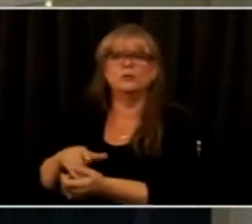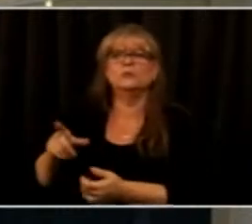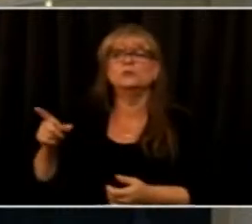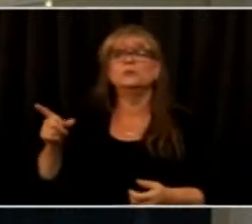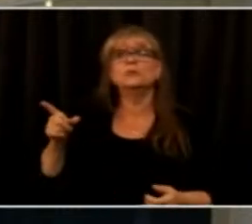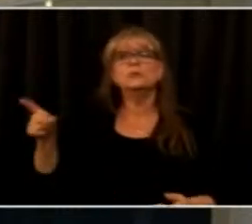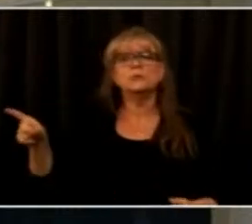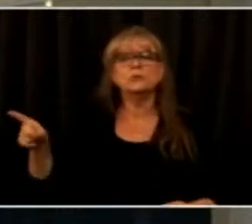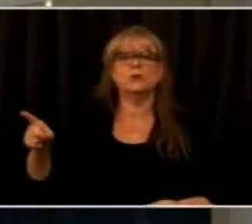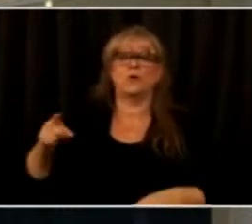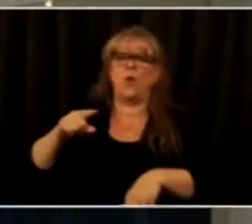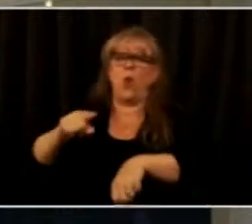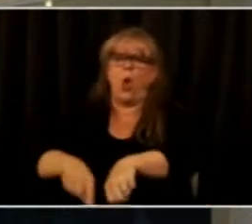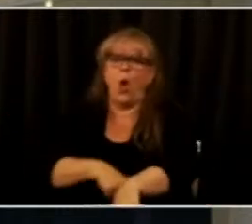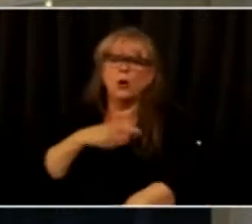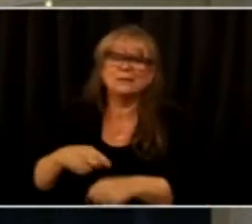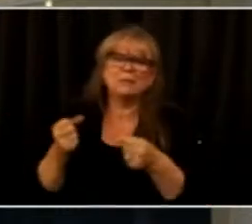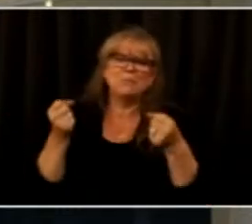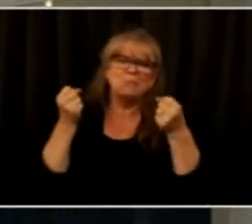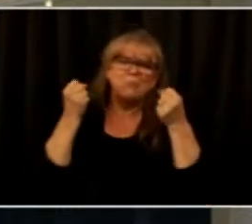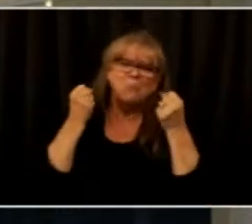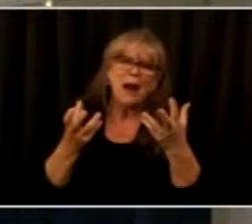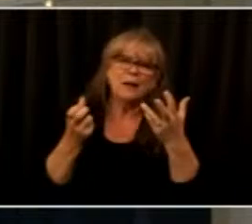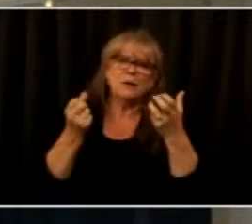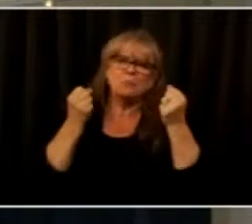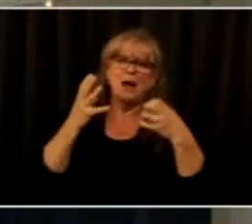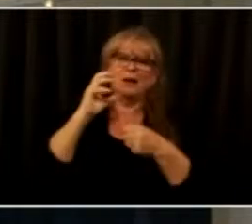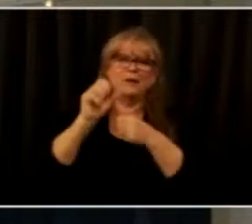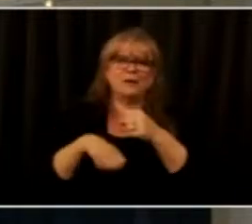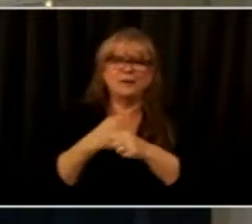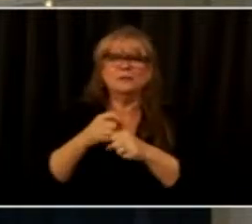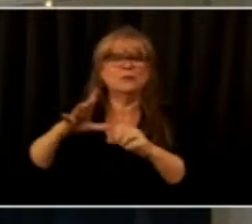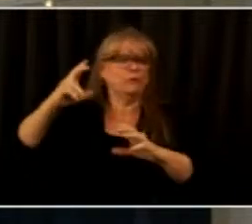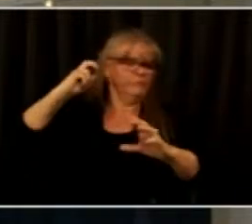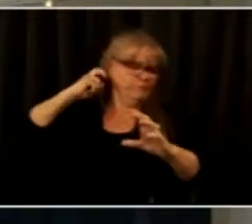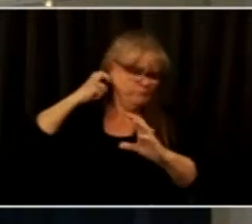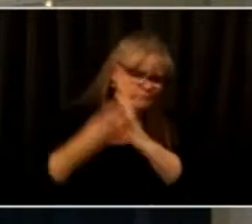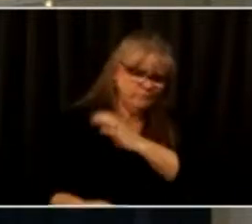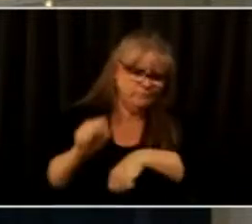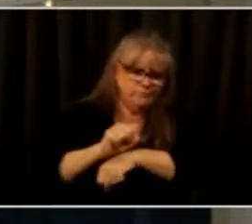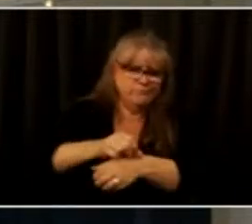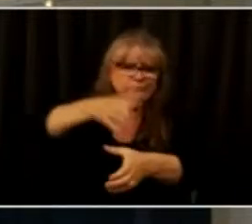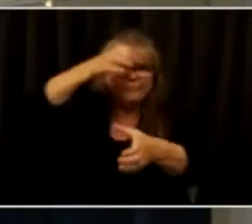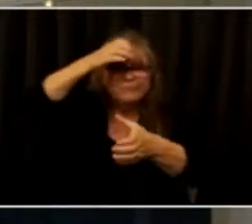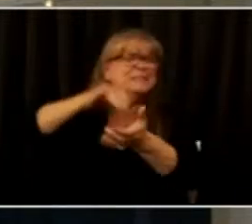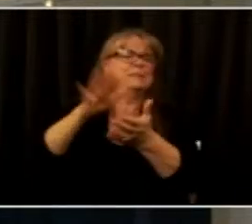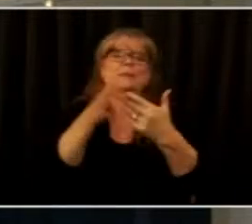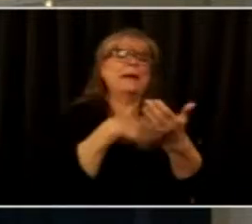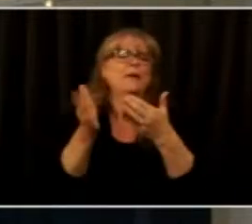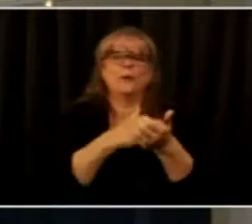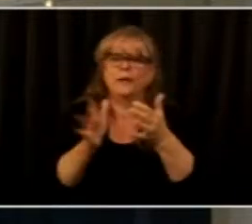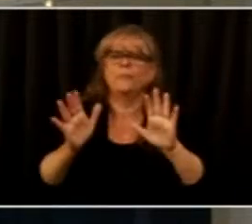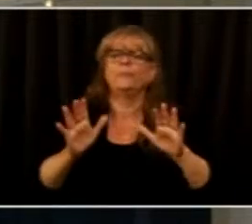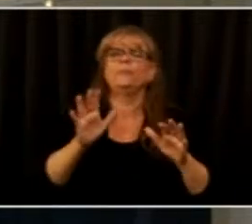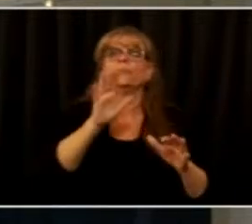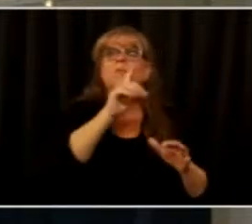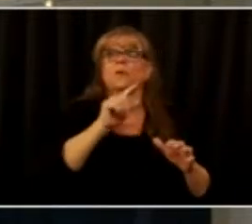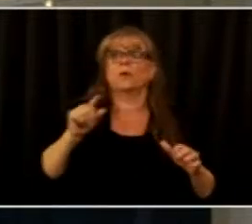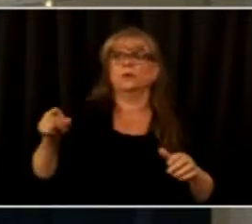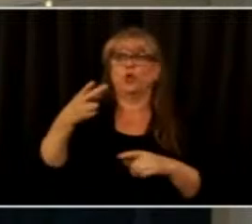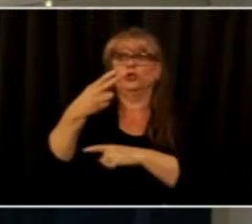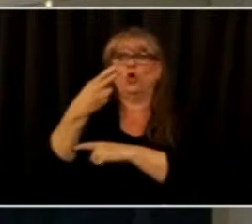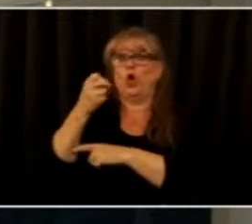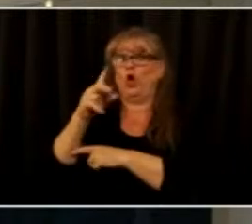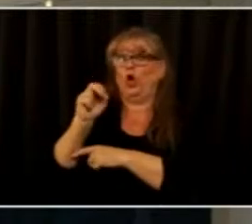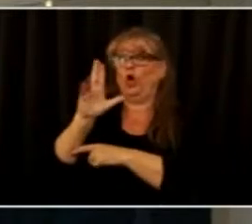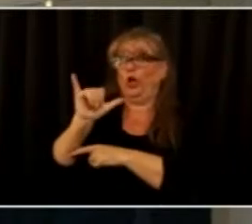long and so much work. So we have 3 great doctors here today. You know Dr. Rachel Herlihy, our state epidemiologist. You know Dr. Eric